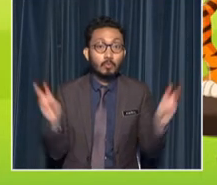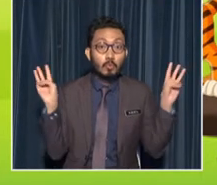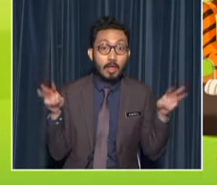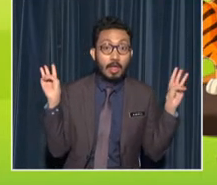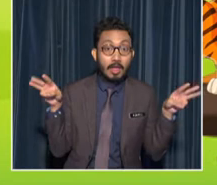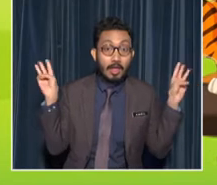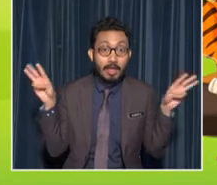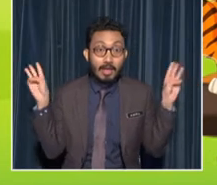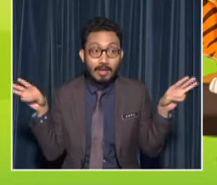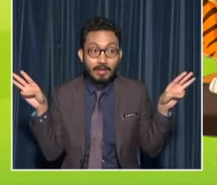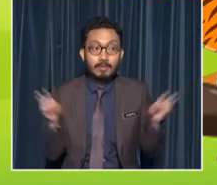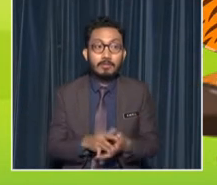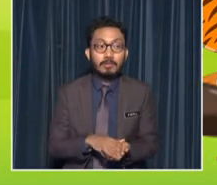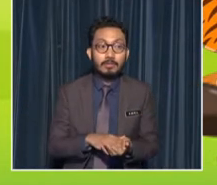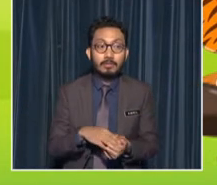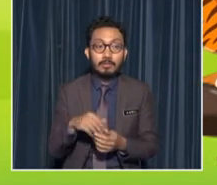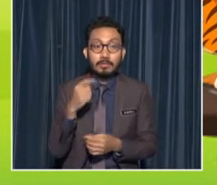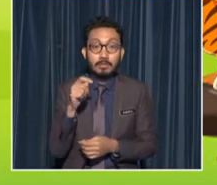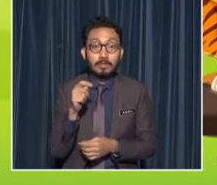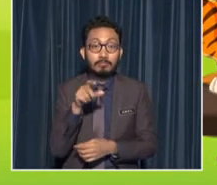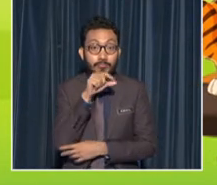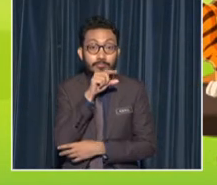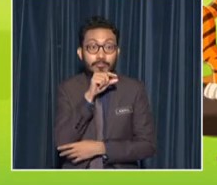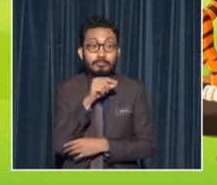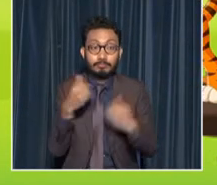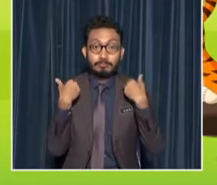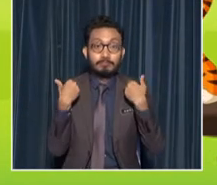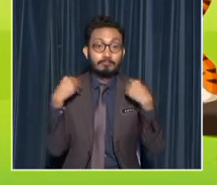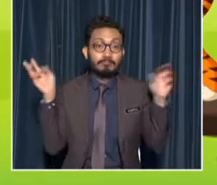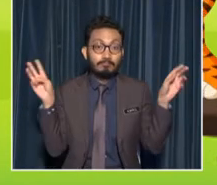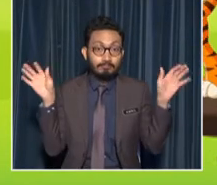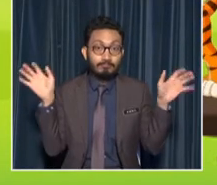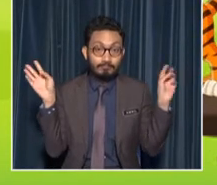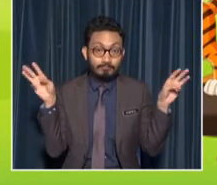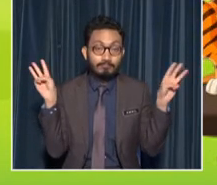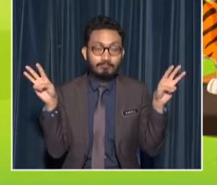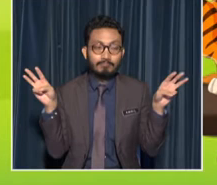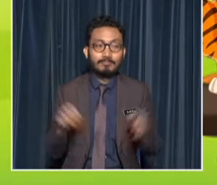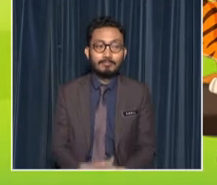Wing. The eagle has wings.